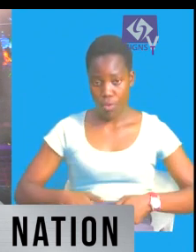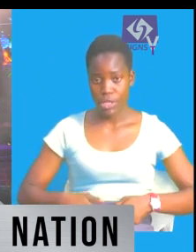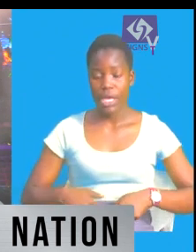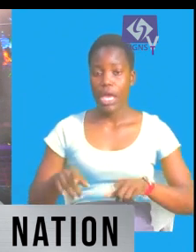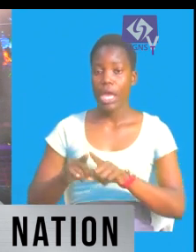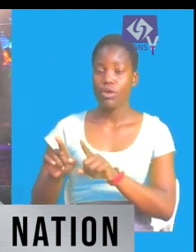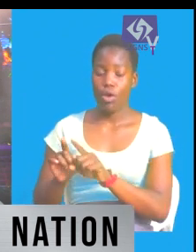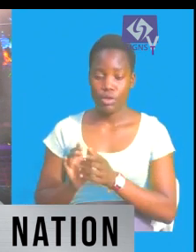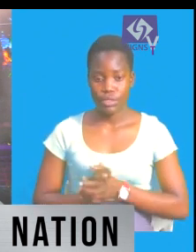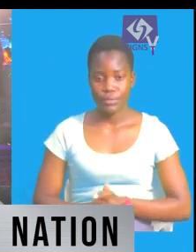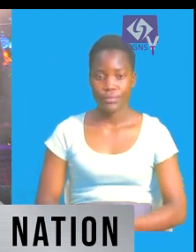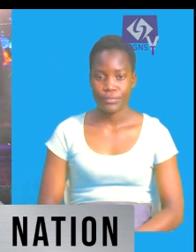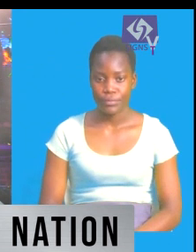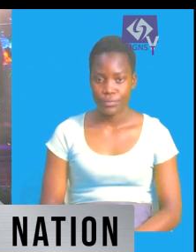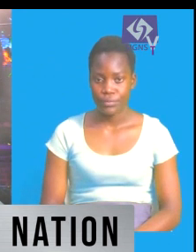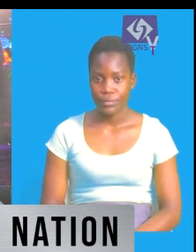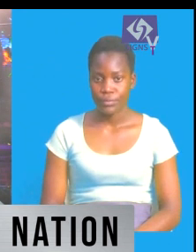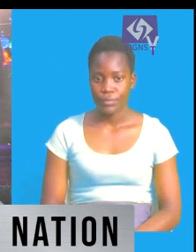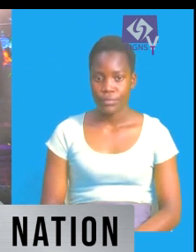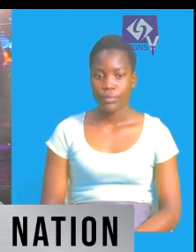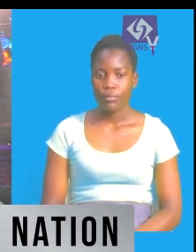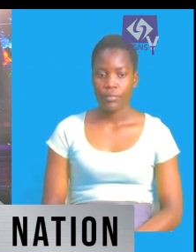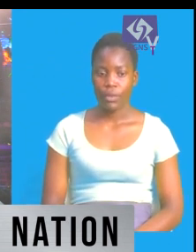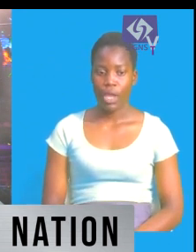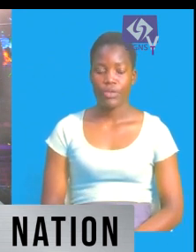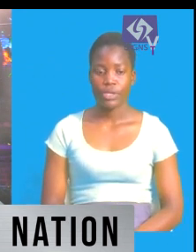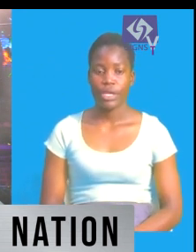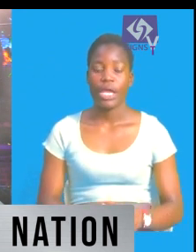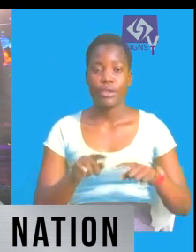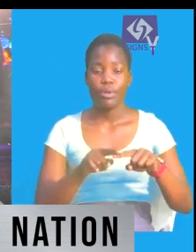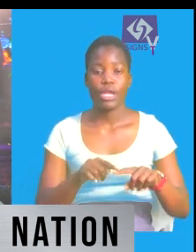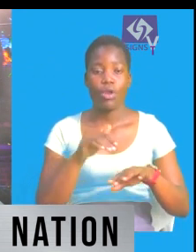having looked upon or up to her, I think